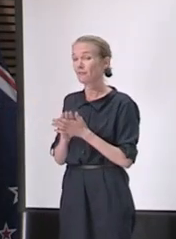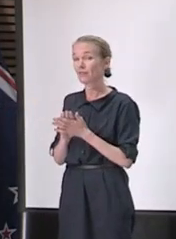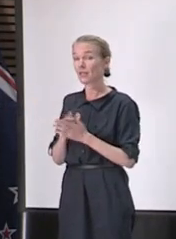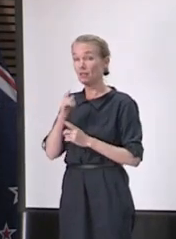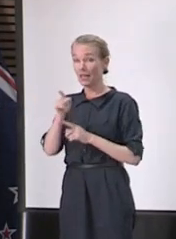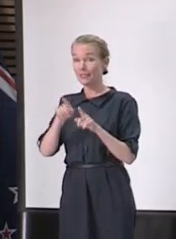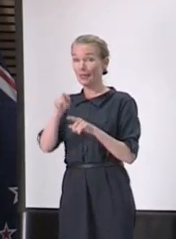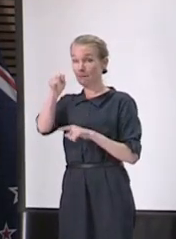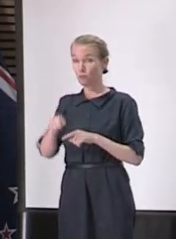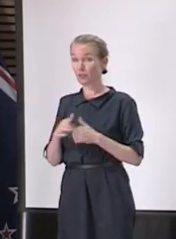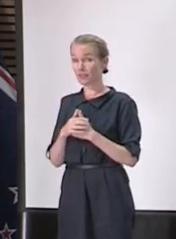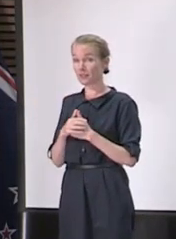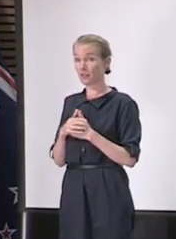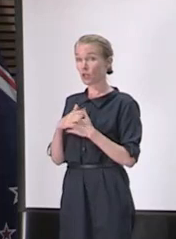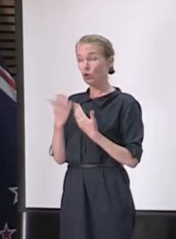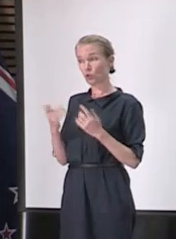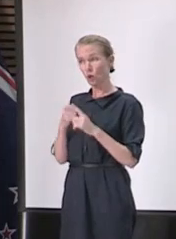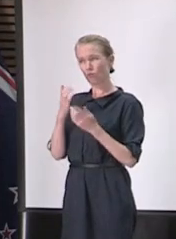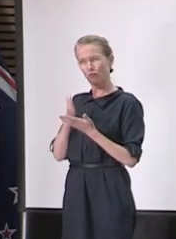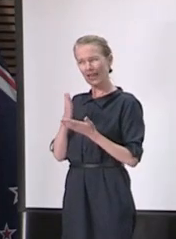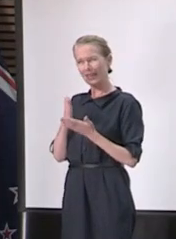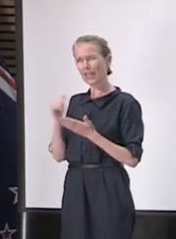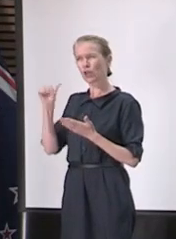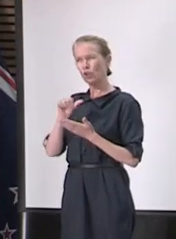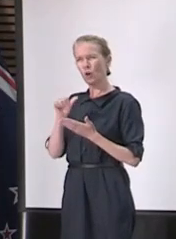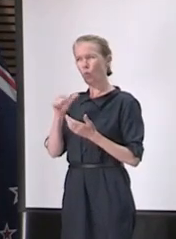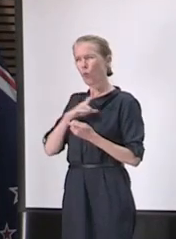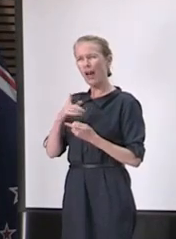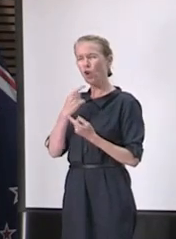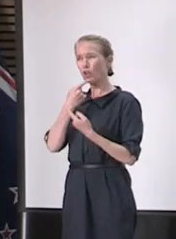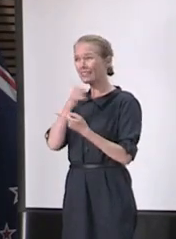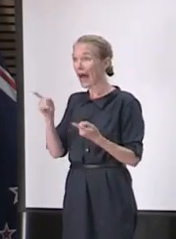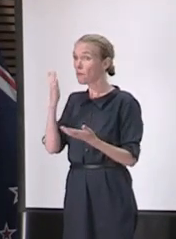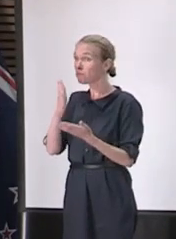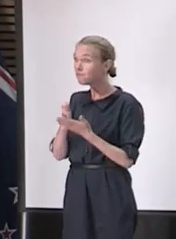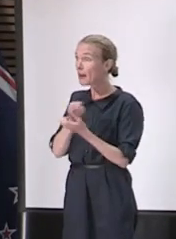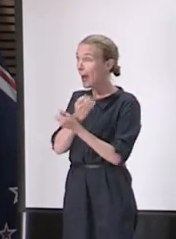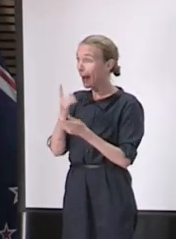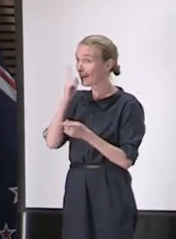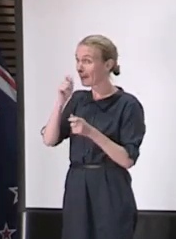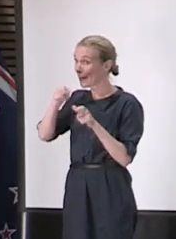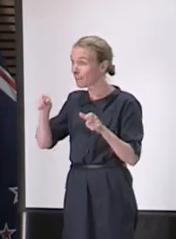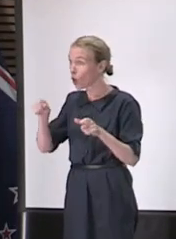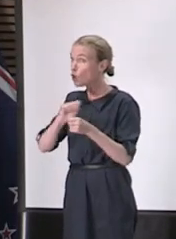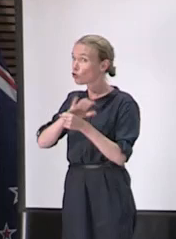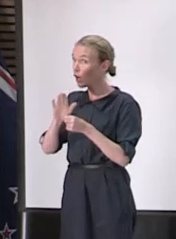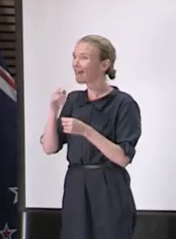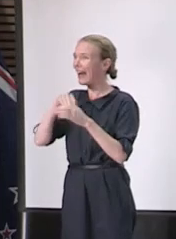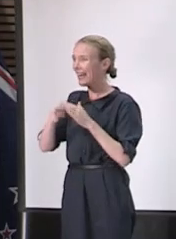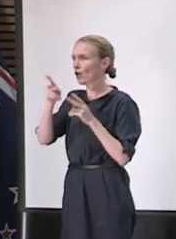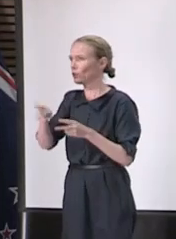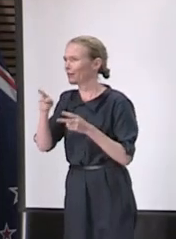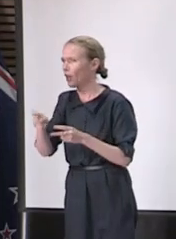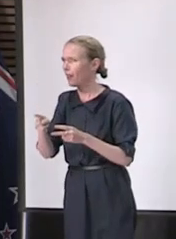country, regardless of whether they were put in hospital due to staff issues at the previous place of care? Oh, we can absolutely do that. And what I would also point out is that St